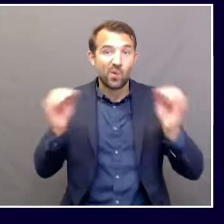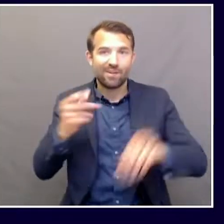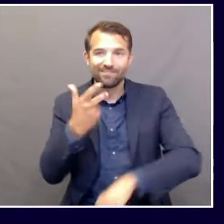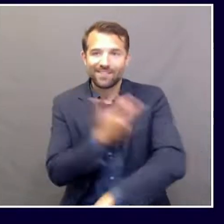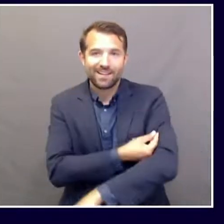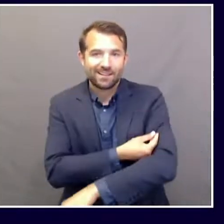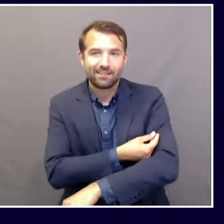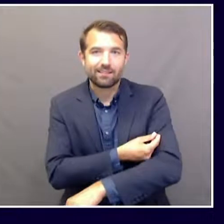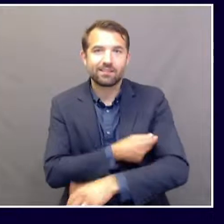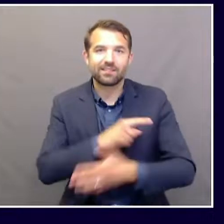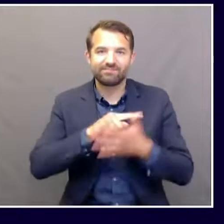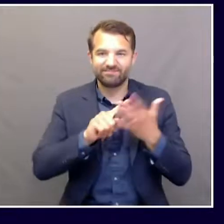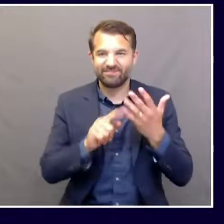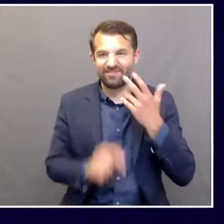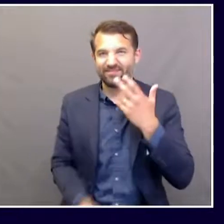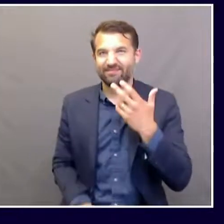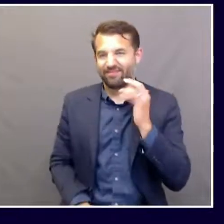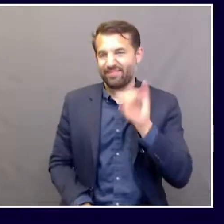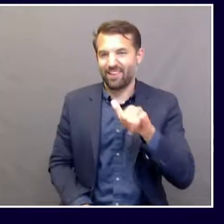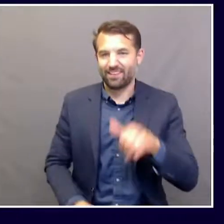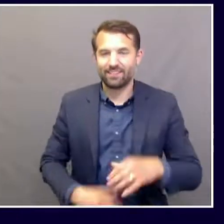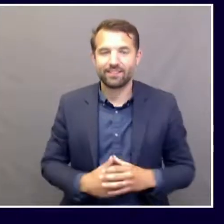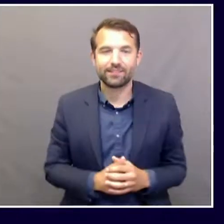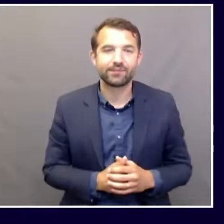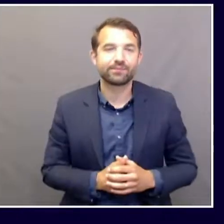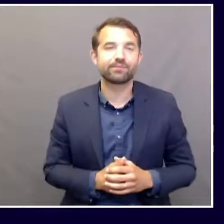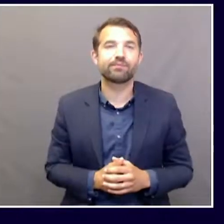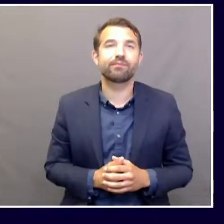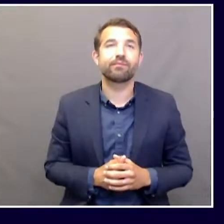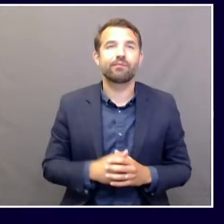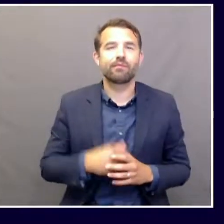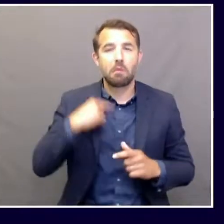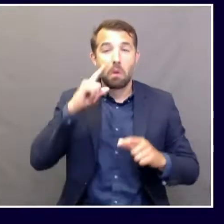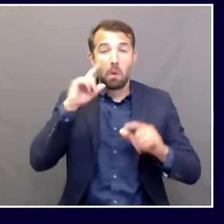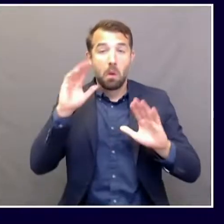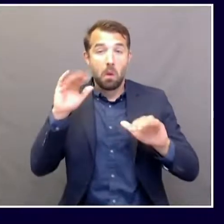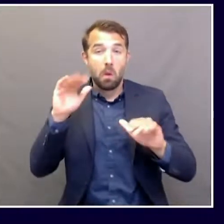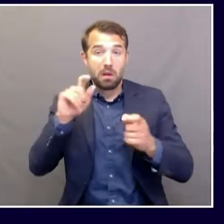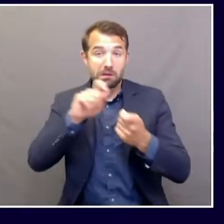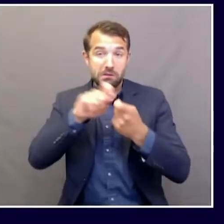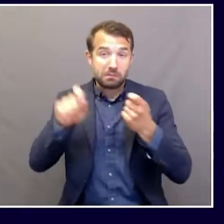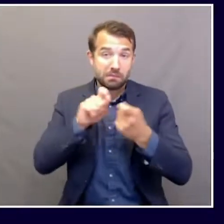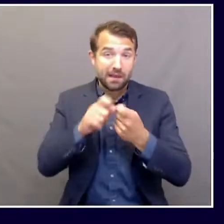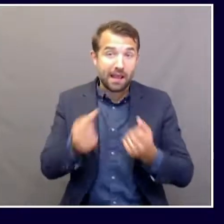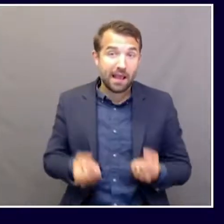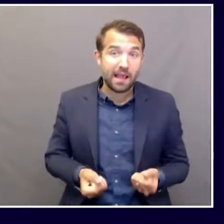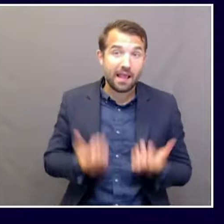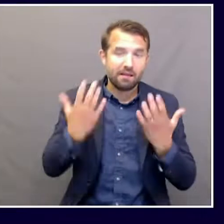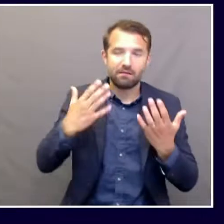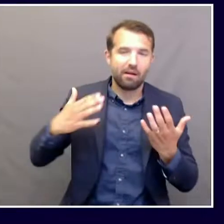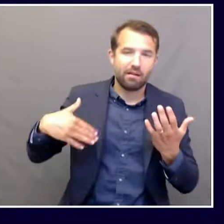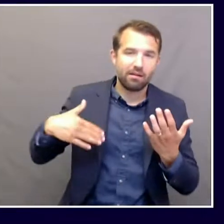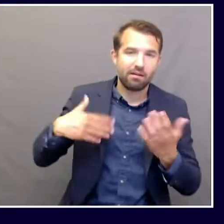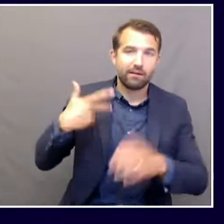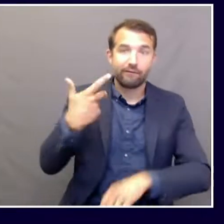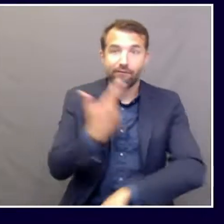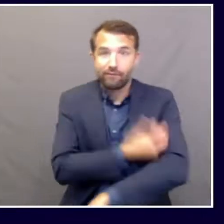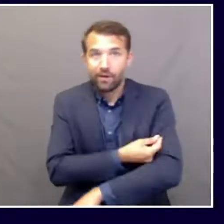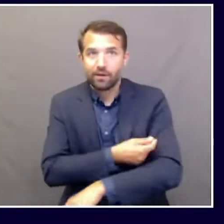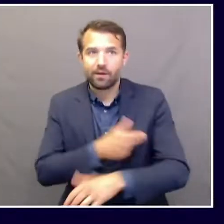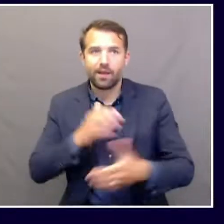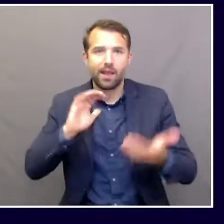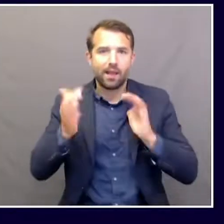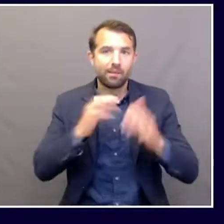numbers tomorrow on that vaccinated piece, but that's what we've seen in big picture terms. More rural, skewing